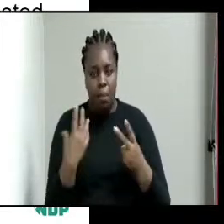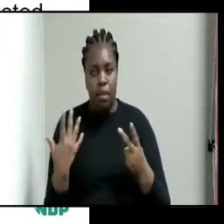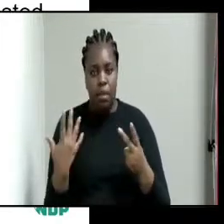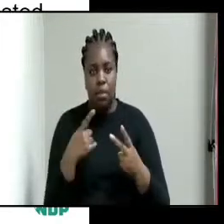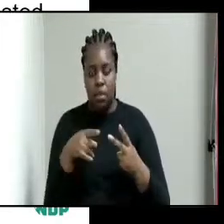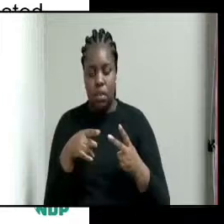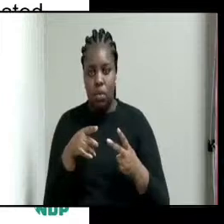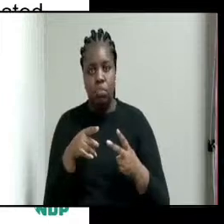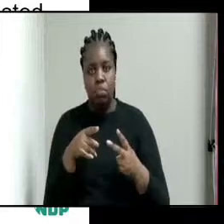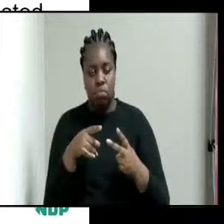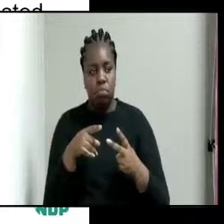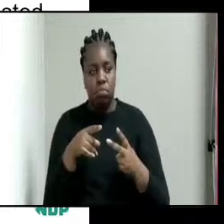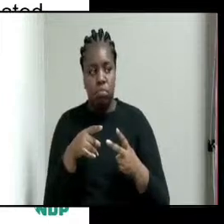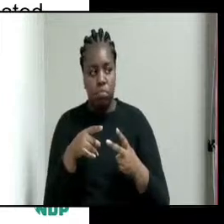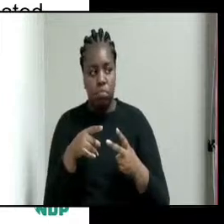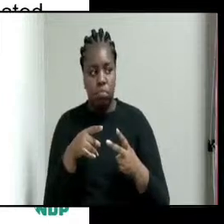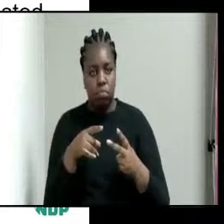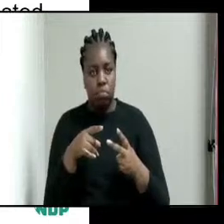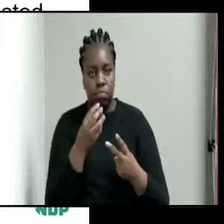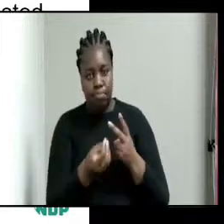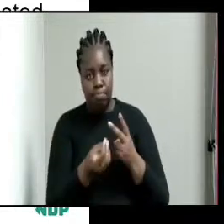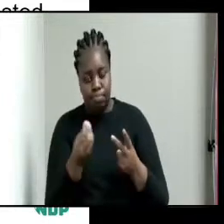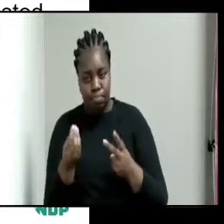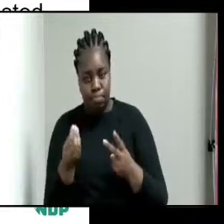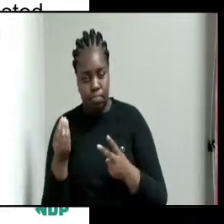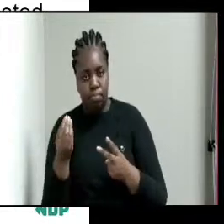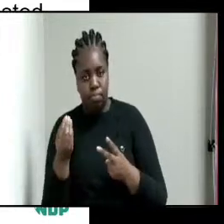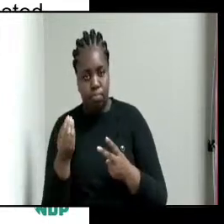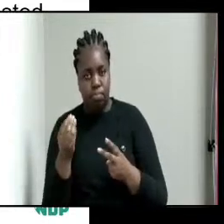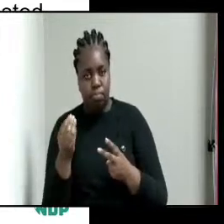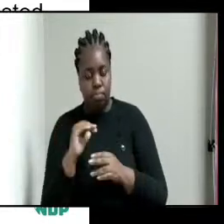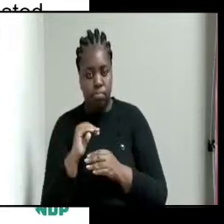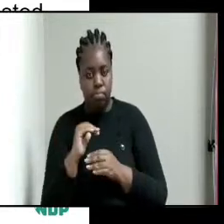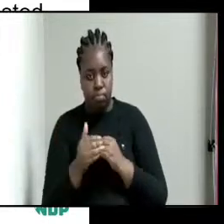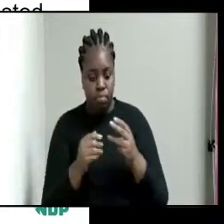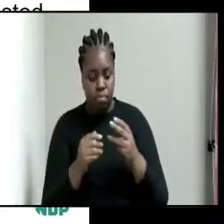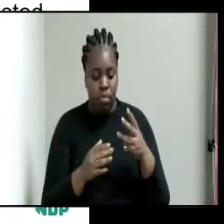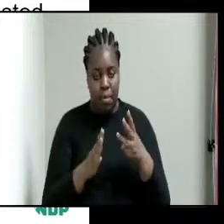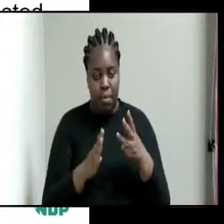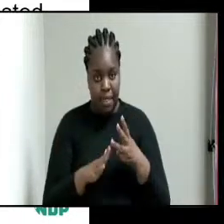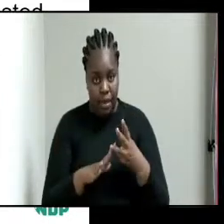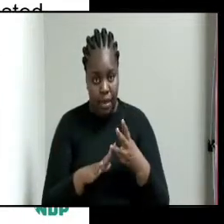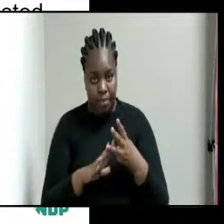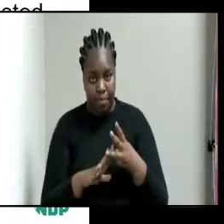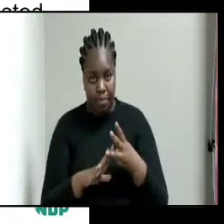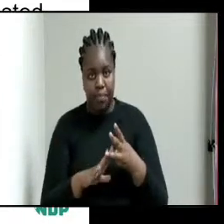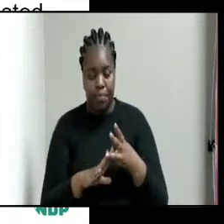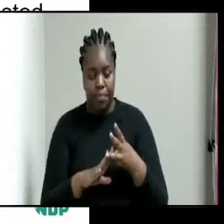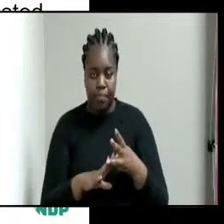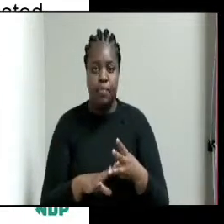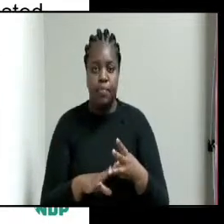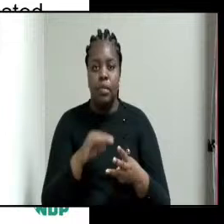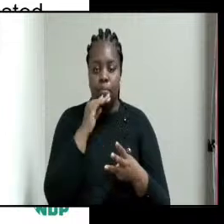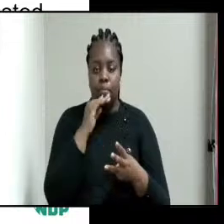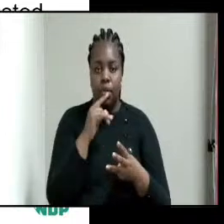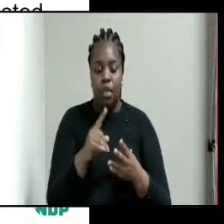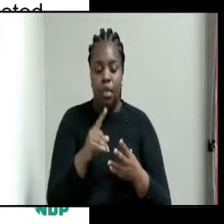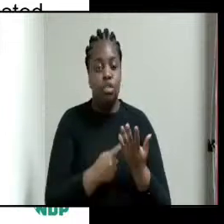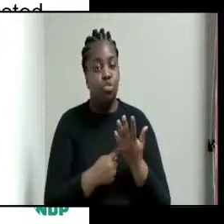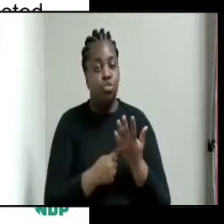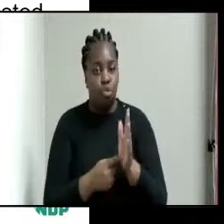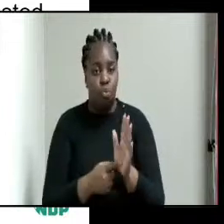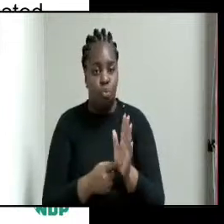those dimensions are the children deprived in. So that's step number 2. And step number 3, it's where it shows